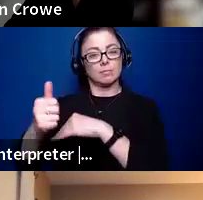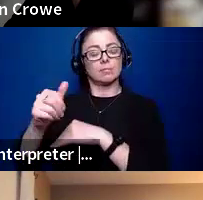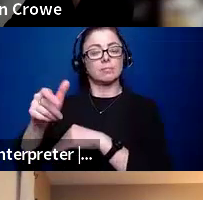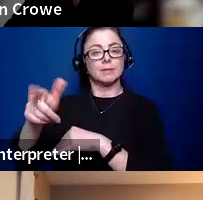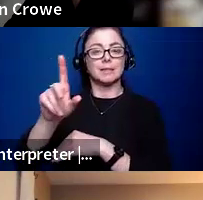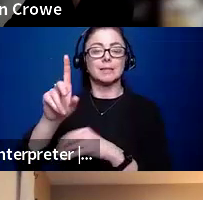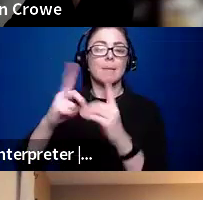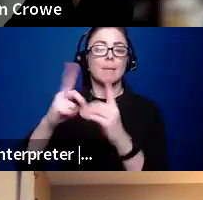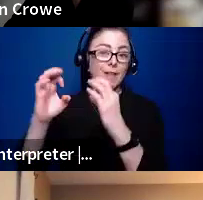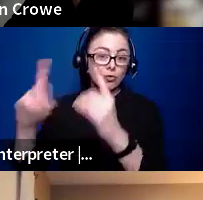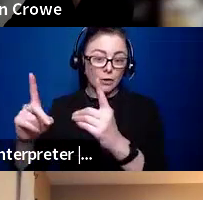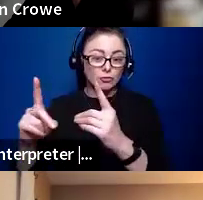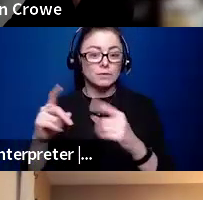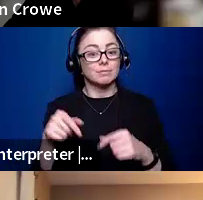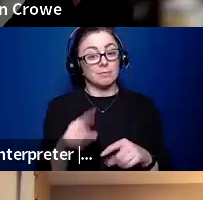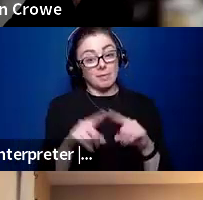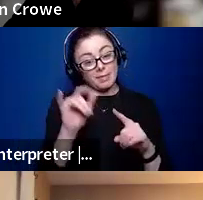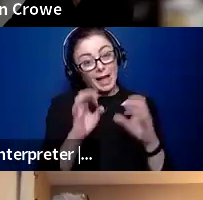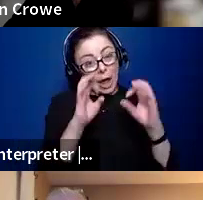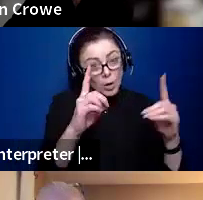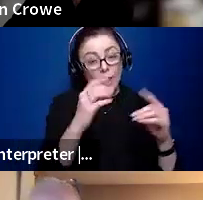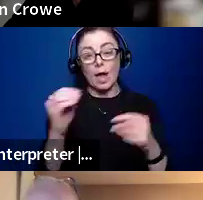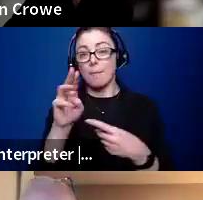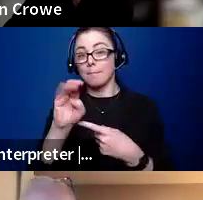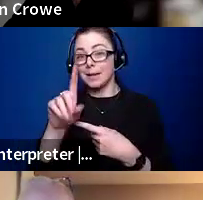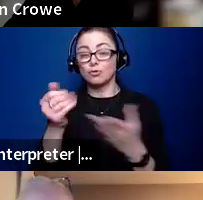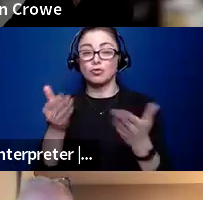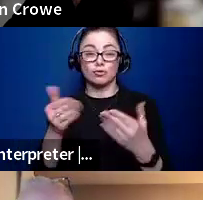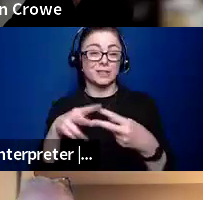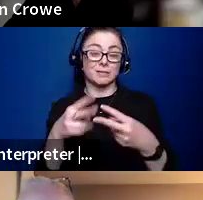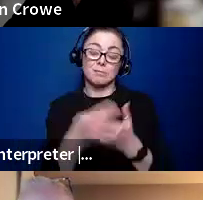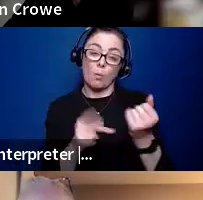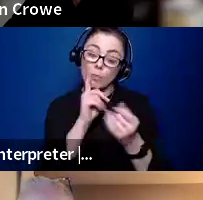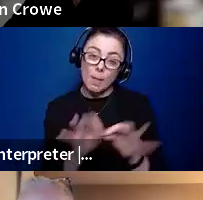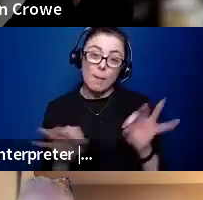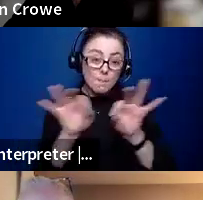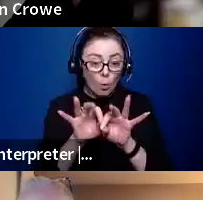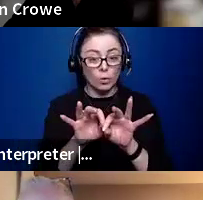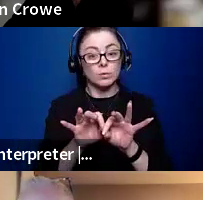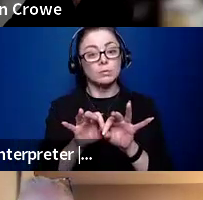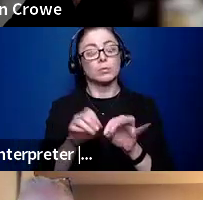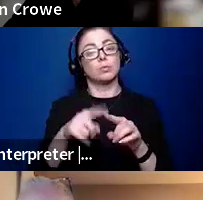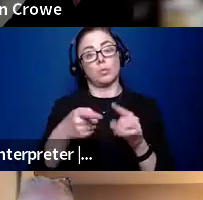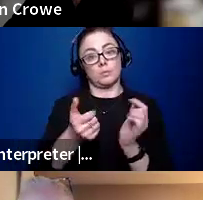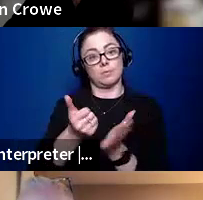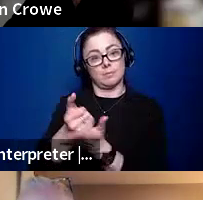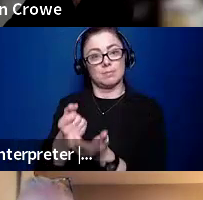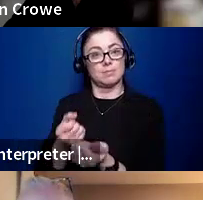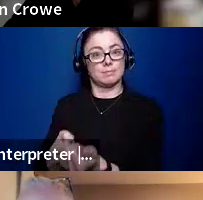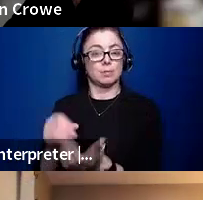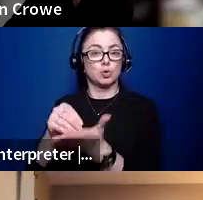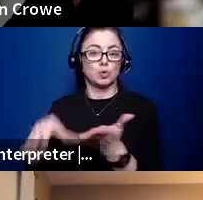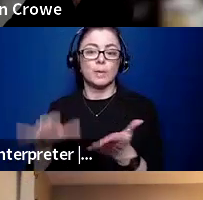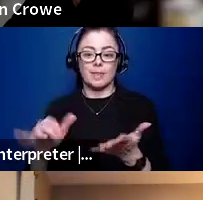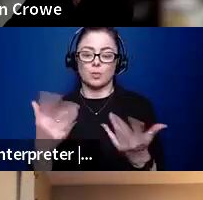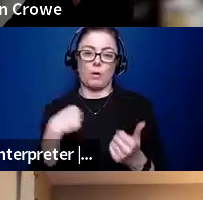media services are what's really important to school districts that they receive to then in turn help students. So that's really what we've been